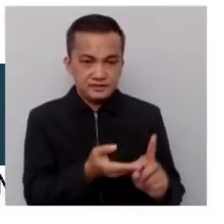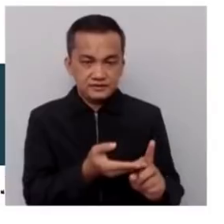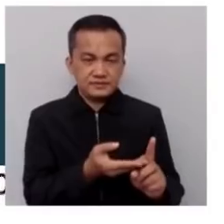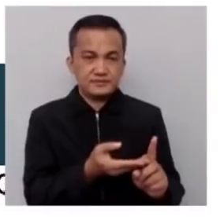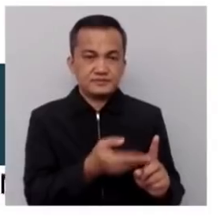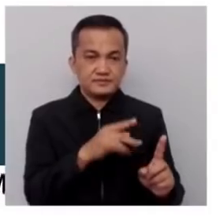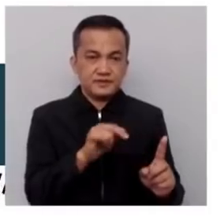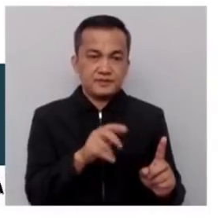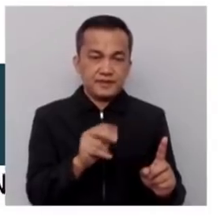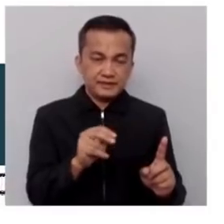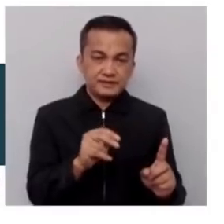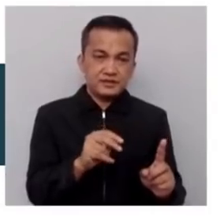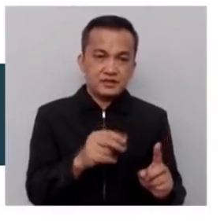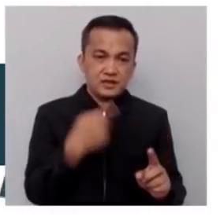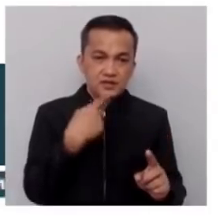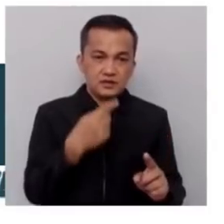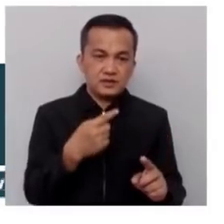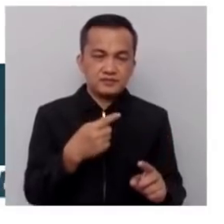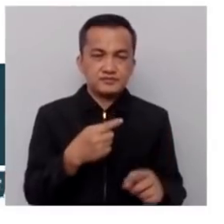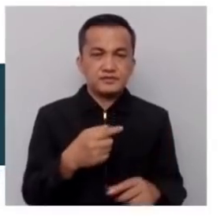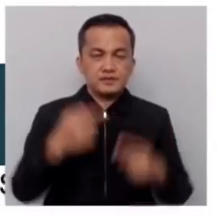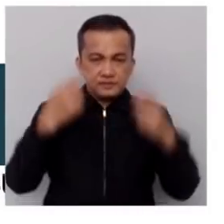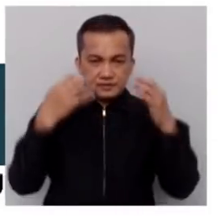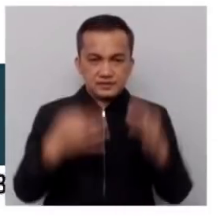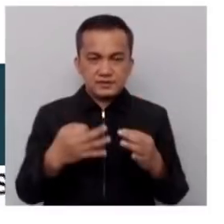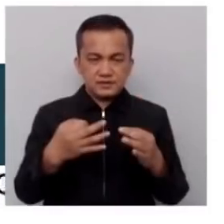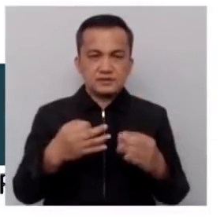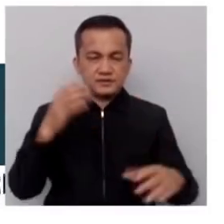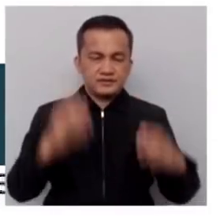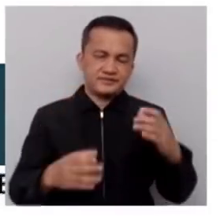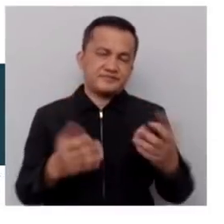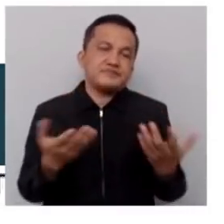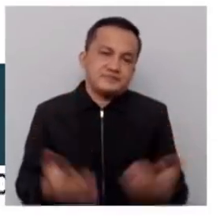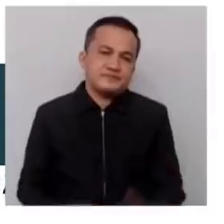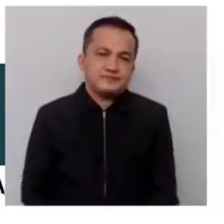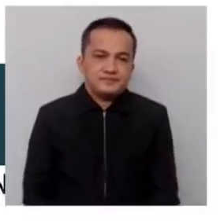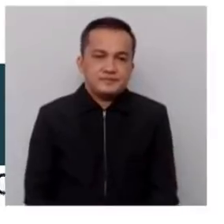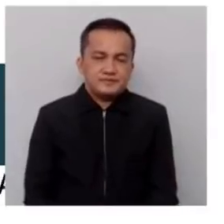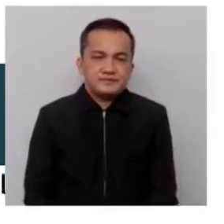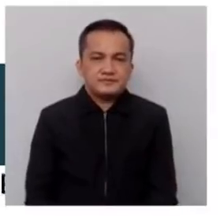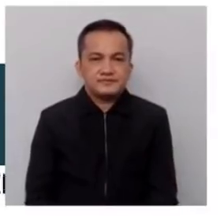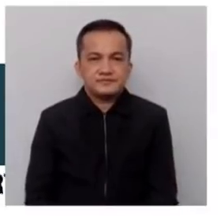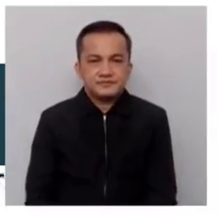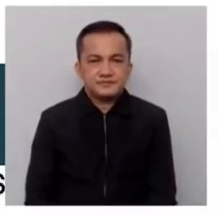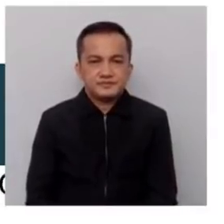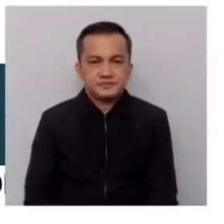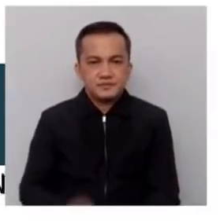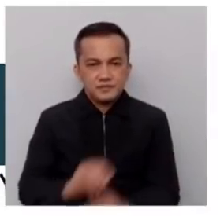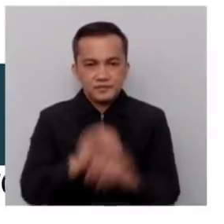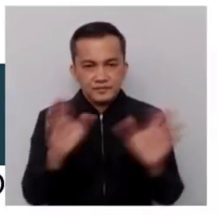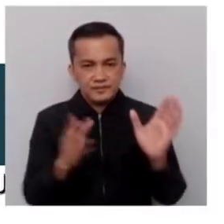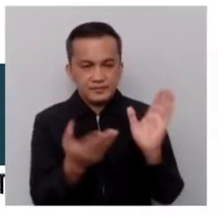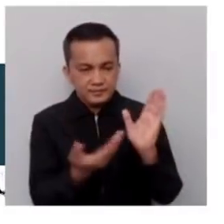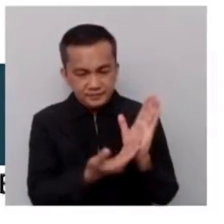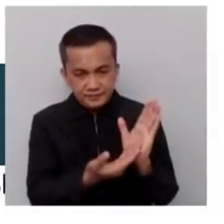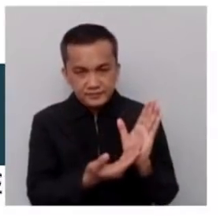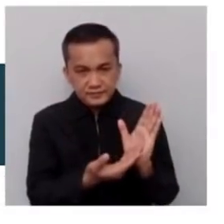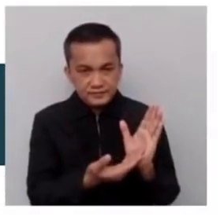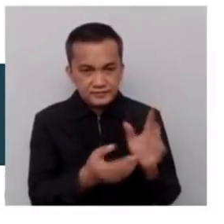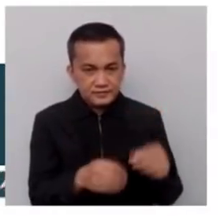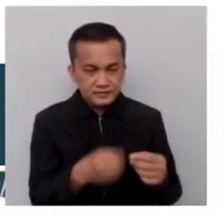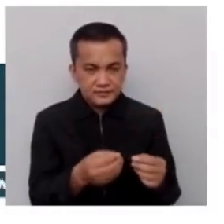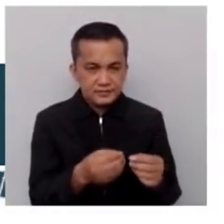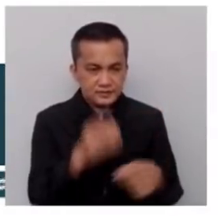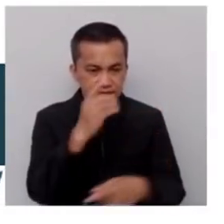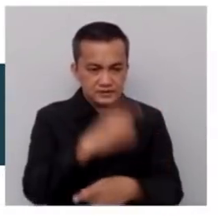already a conviction by a competent trial court, no? So malinaw na malinaw yung ebidensya doon. He was given a day in court,